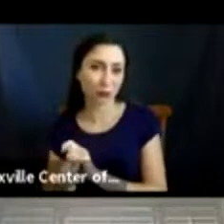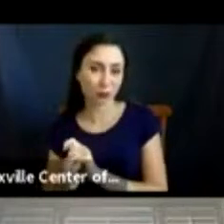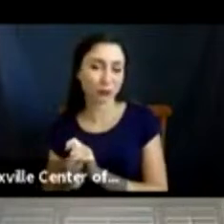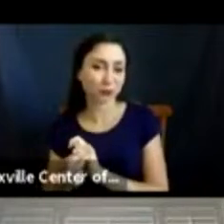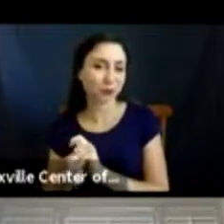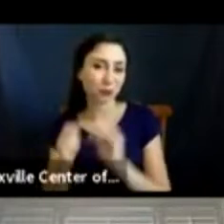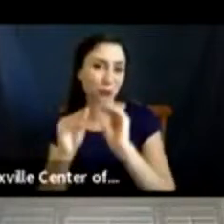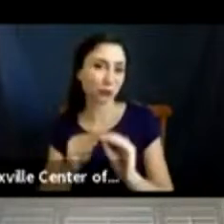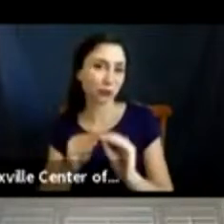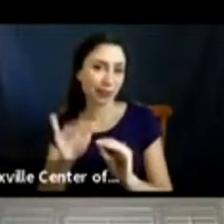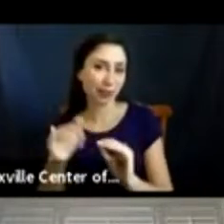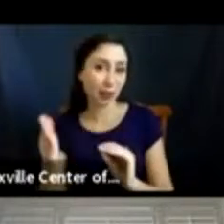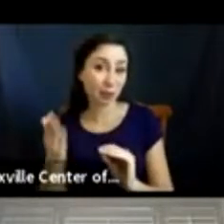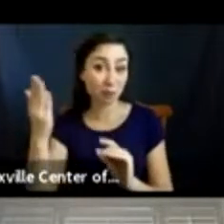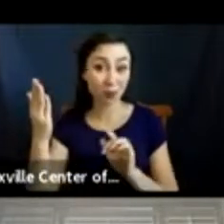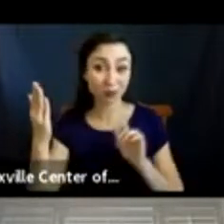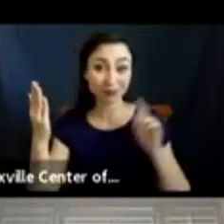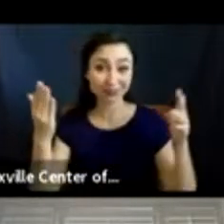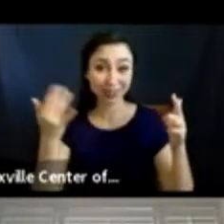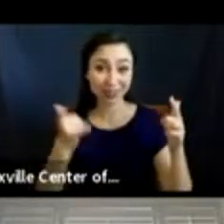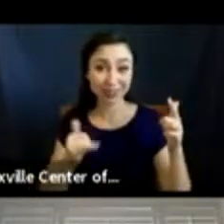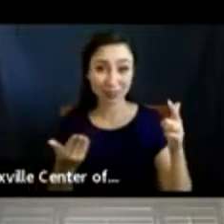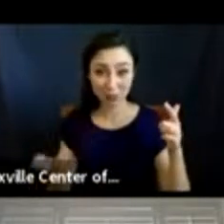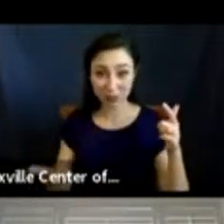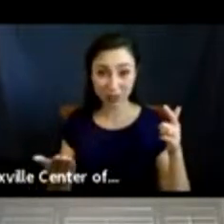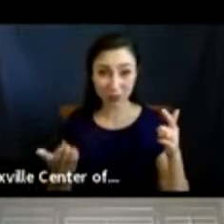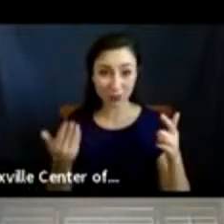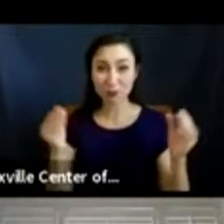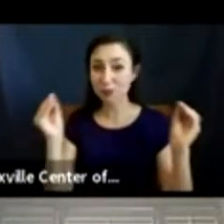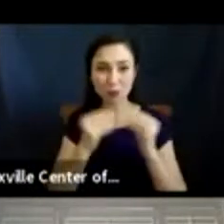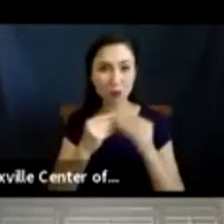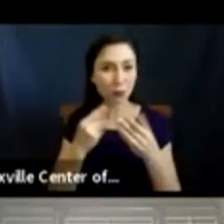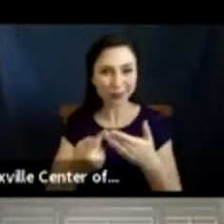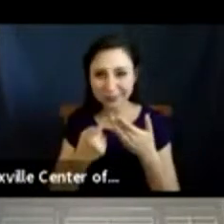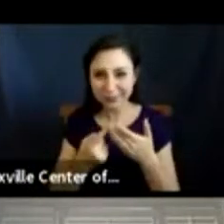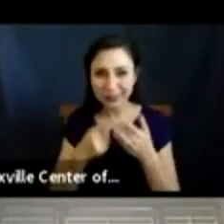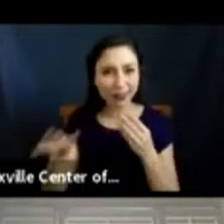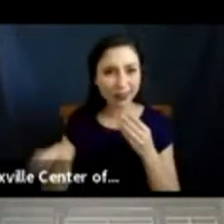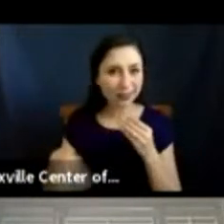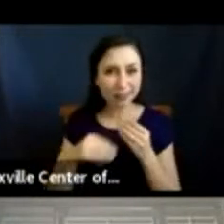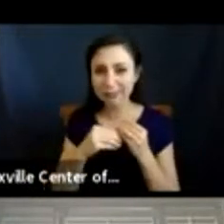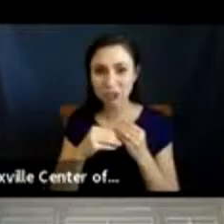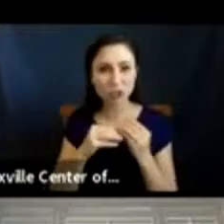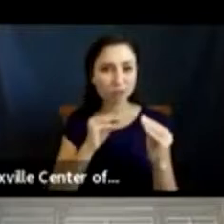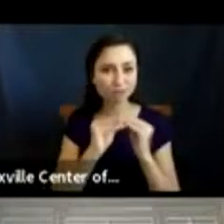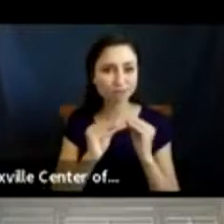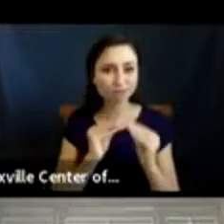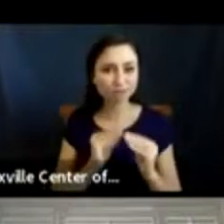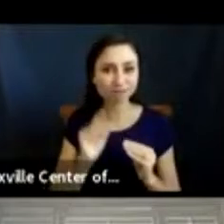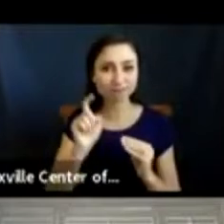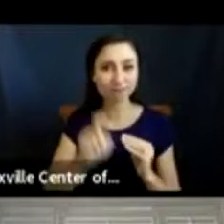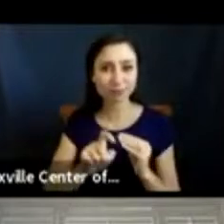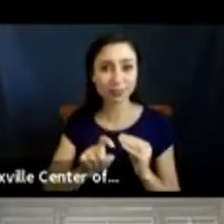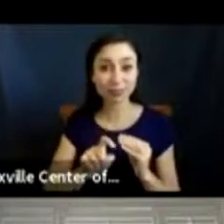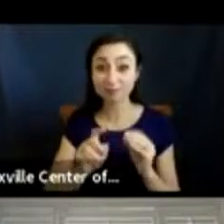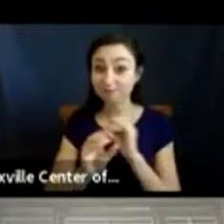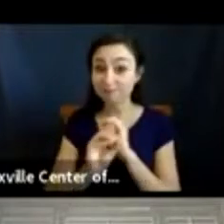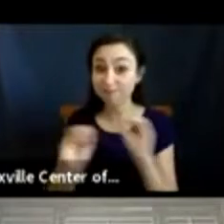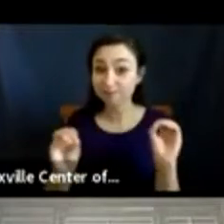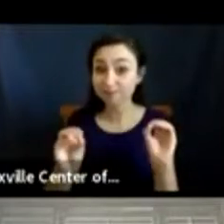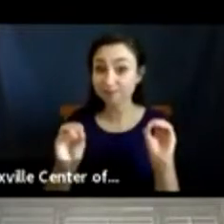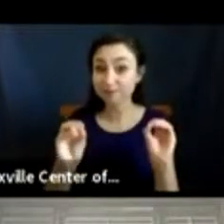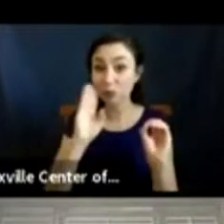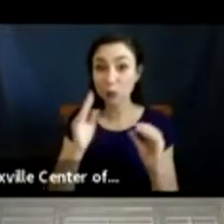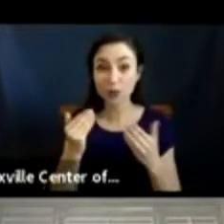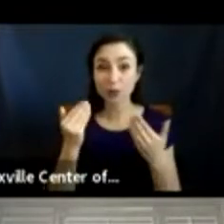still have that motion and second on the floor. Any other discussion on that or any other additions or corrections? If not, we'll go